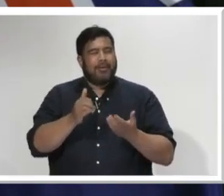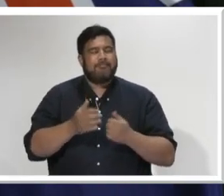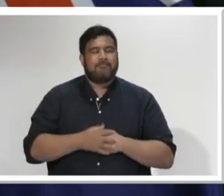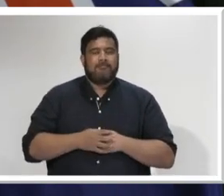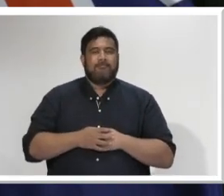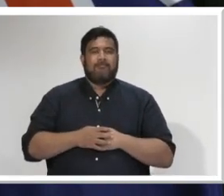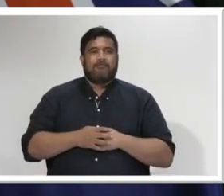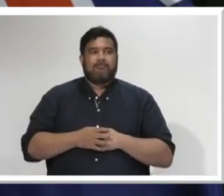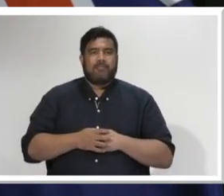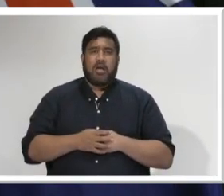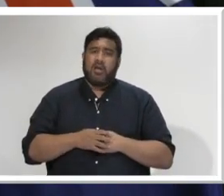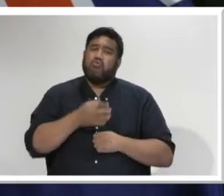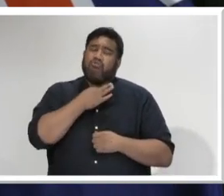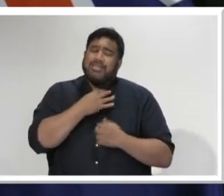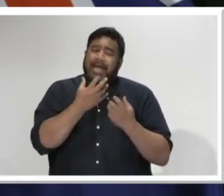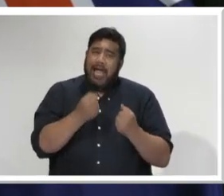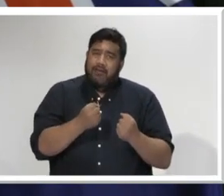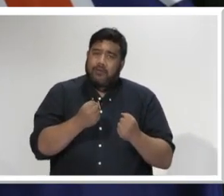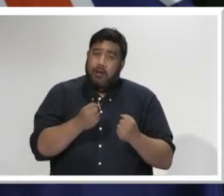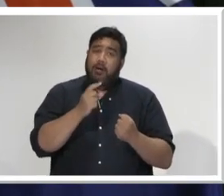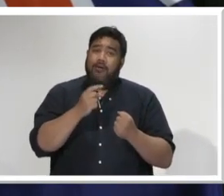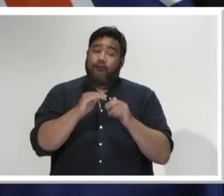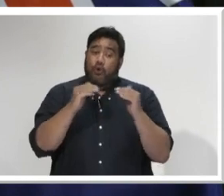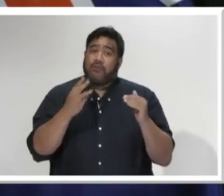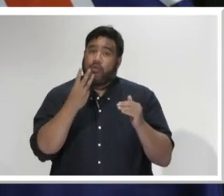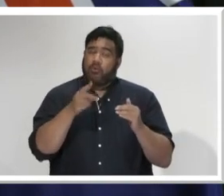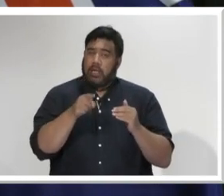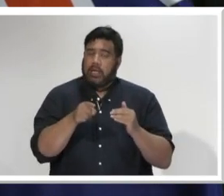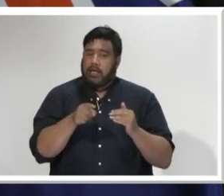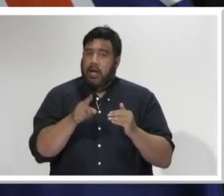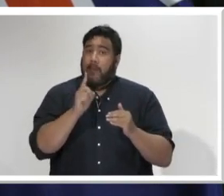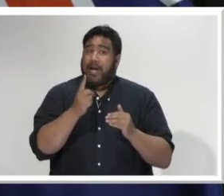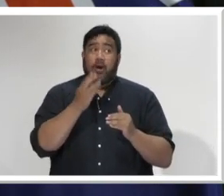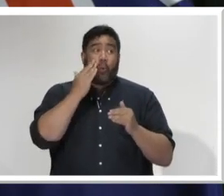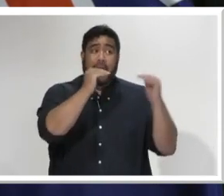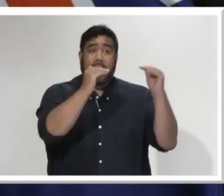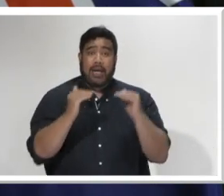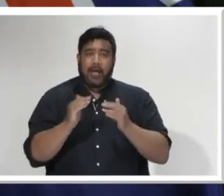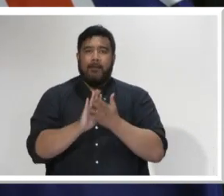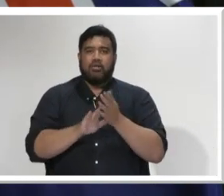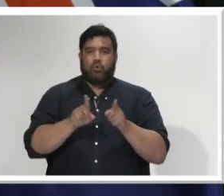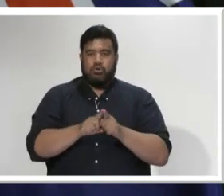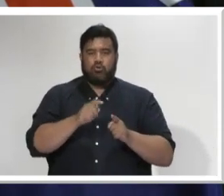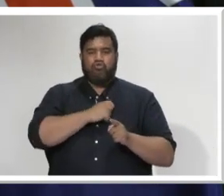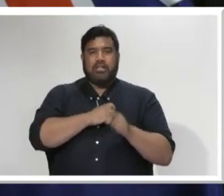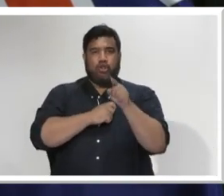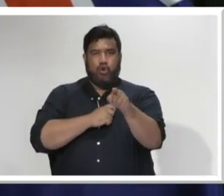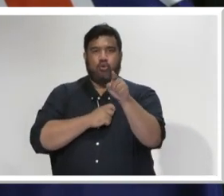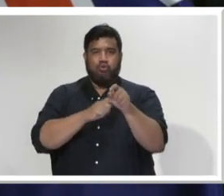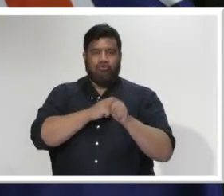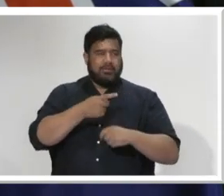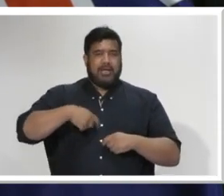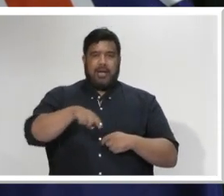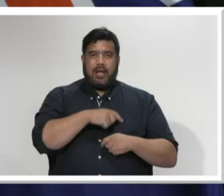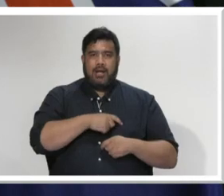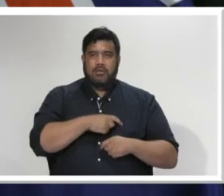level of trust and responsibility that comes at level 3 if and when we move to it. The success of our lockdown and the majority of people showing